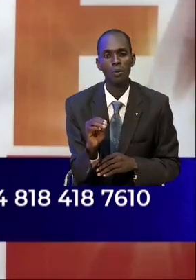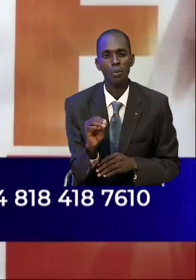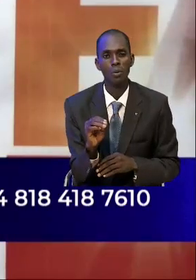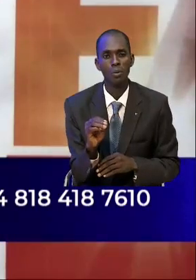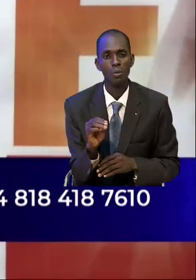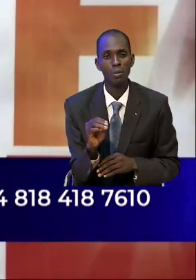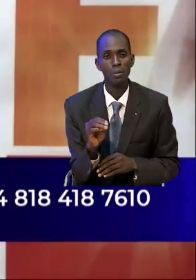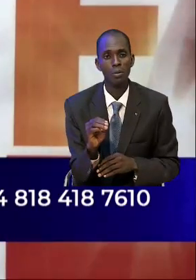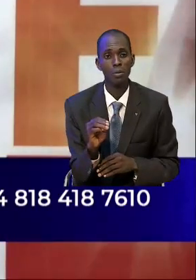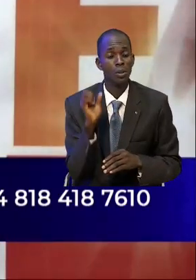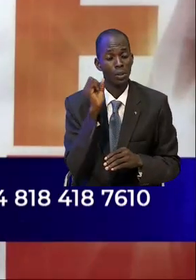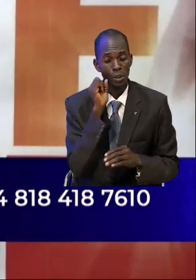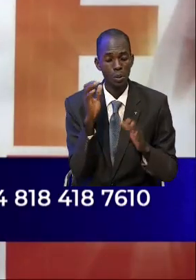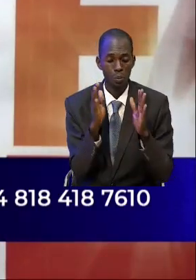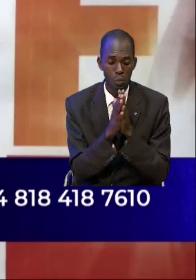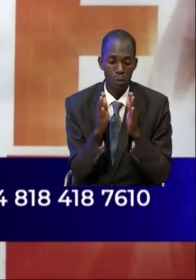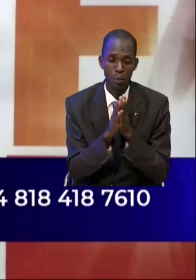breast. So